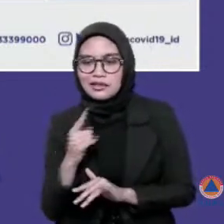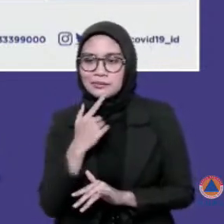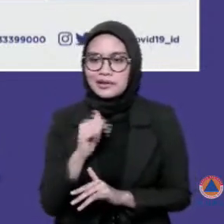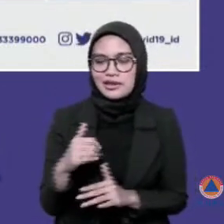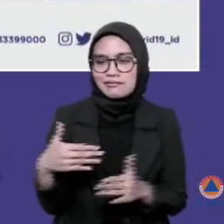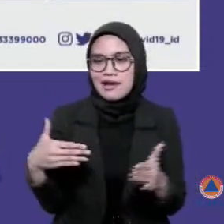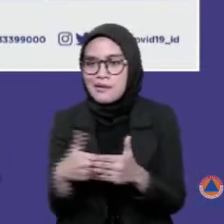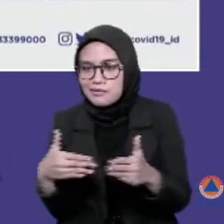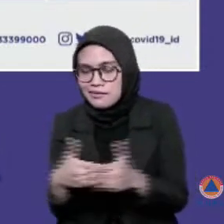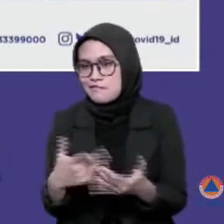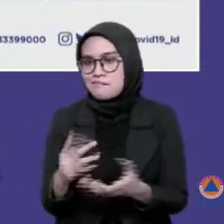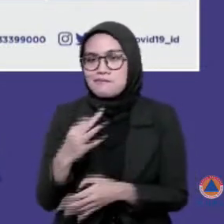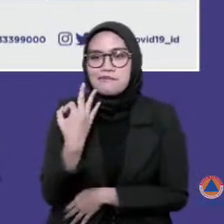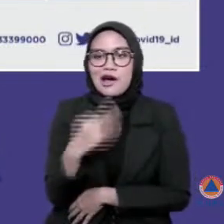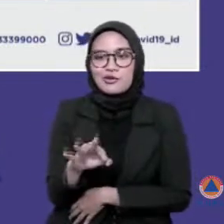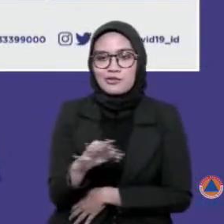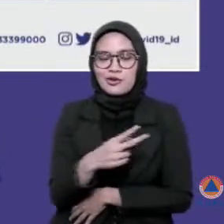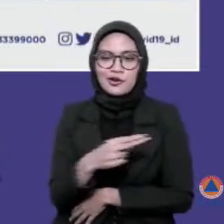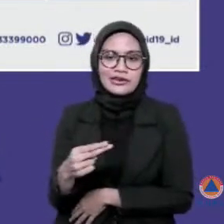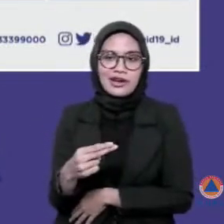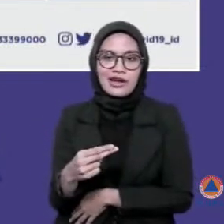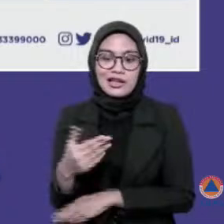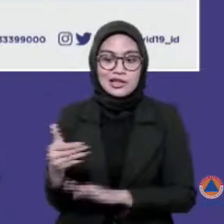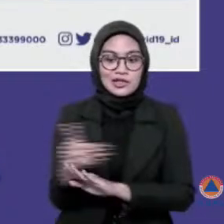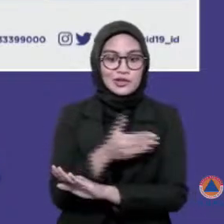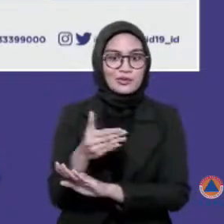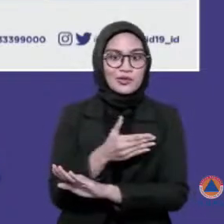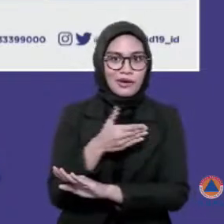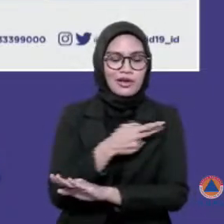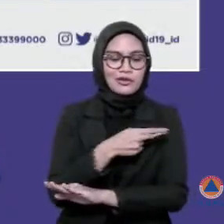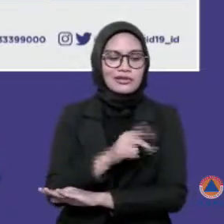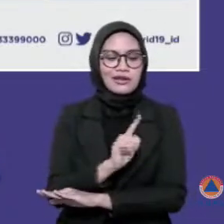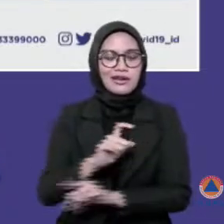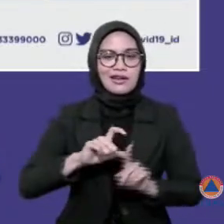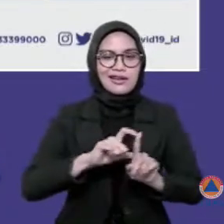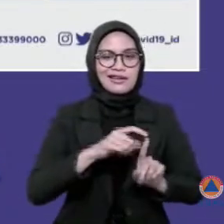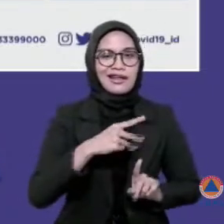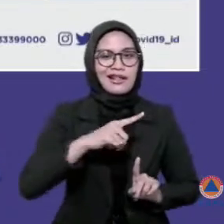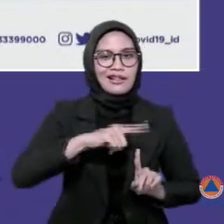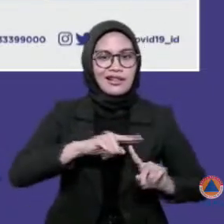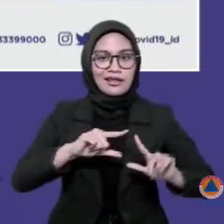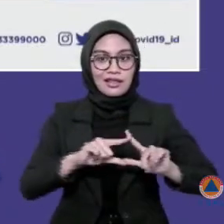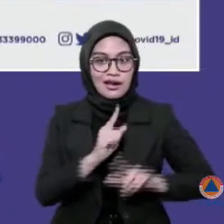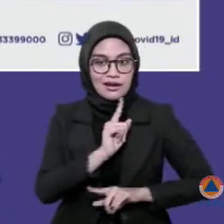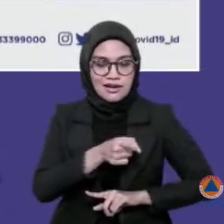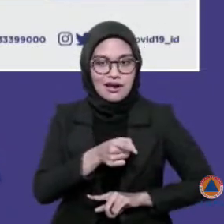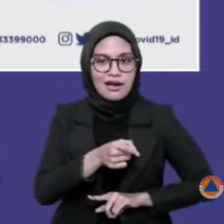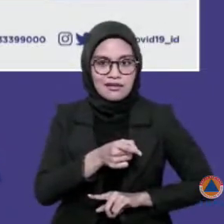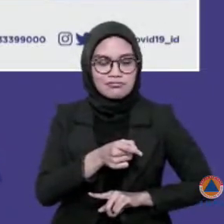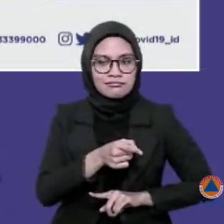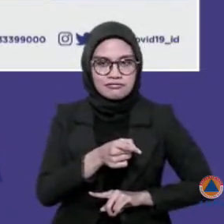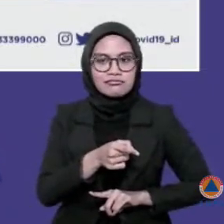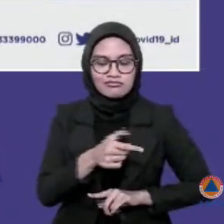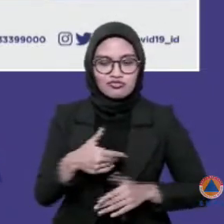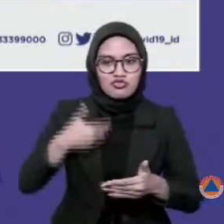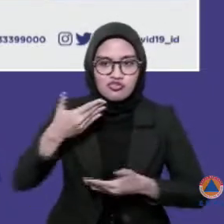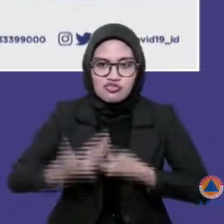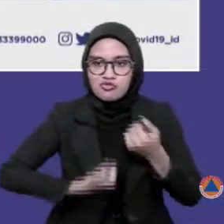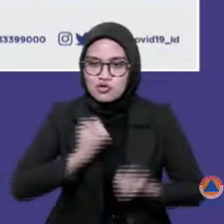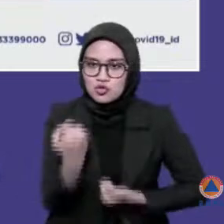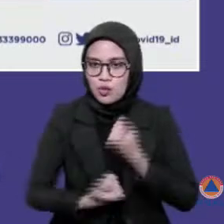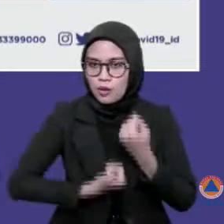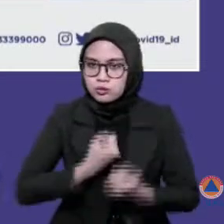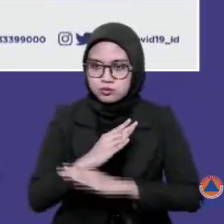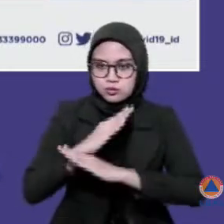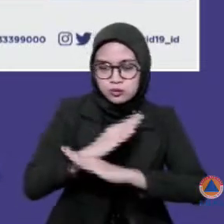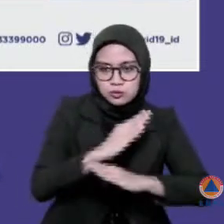COVID-19. As a country who was hit by Delta variant, Indonesia can still recall the struggle it